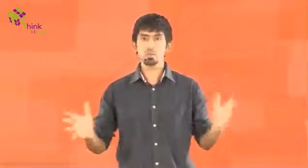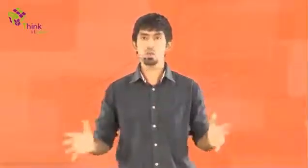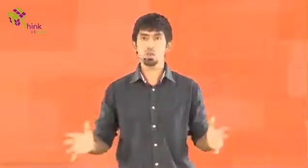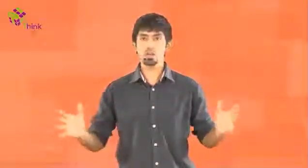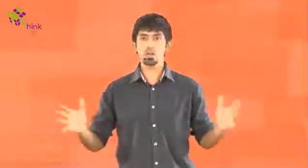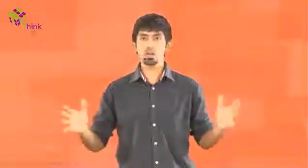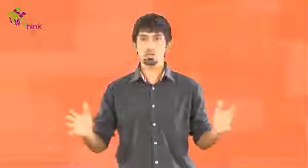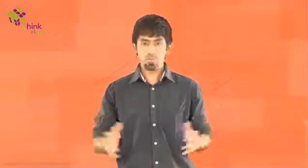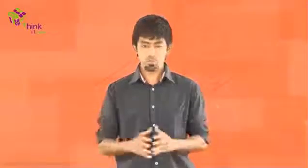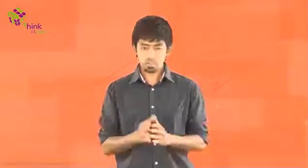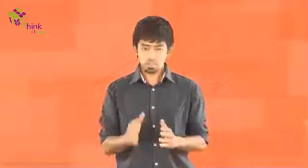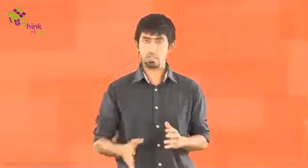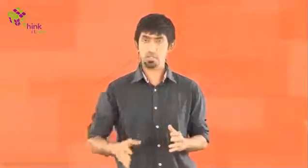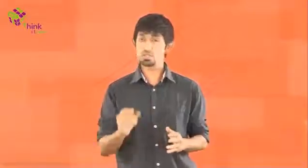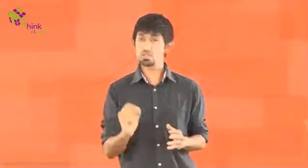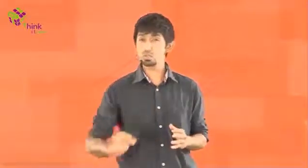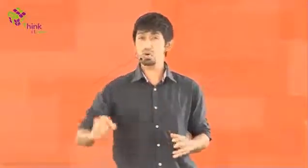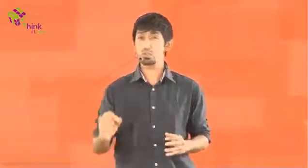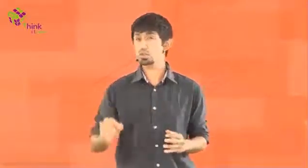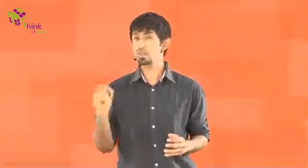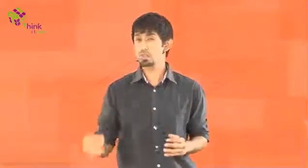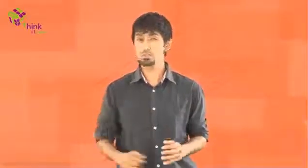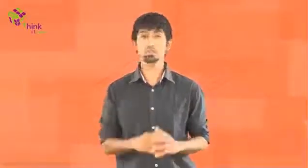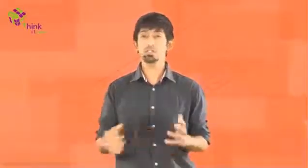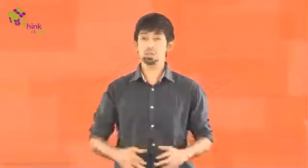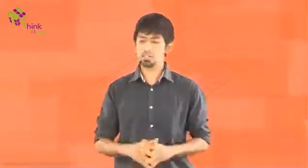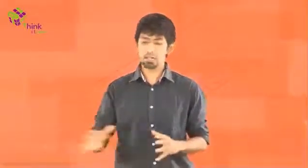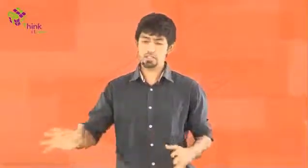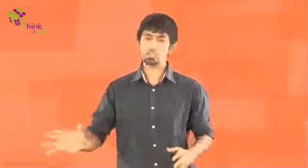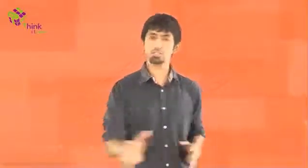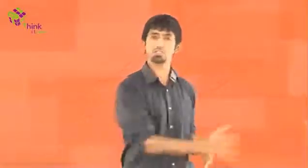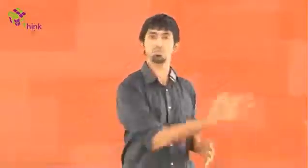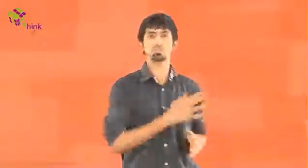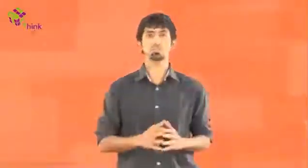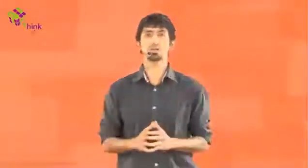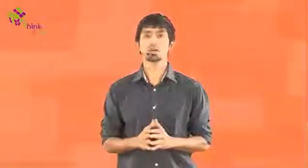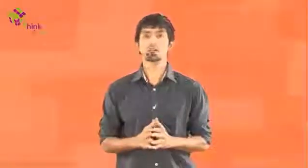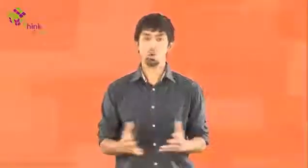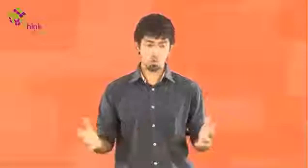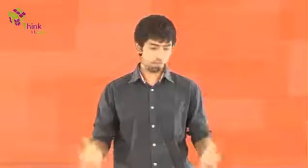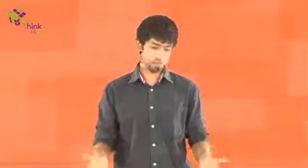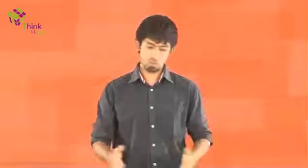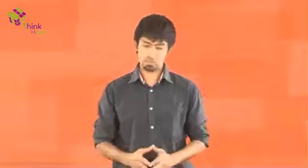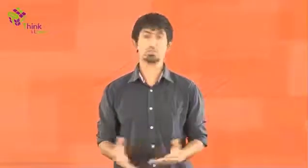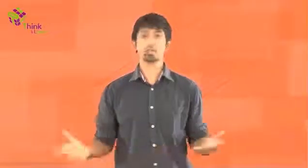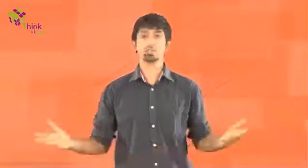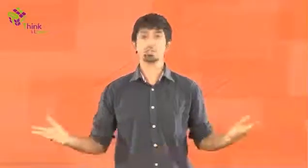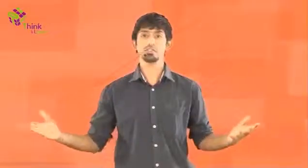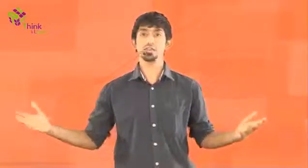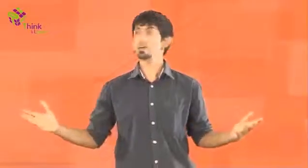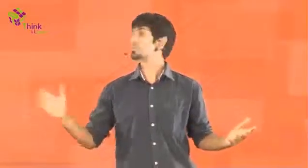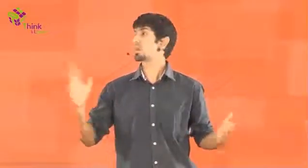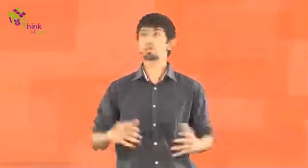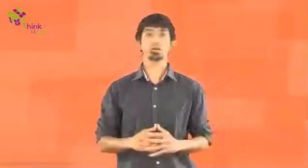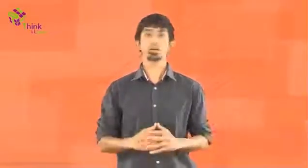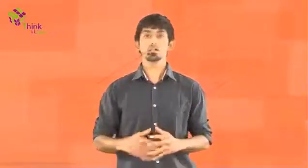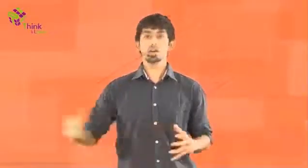in into the world to be able to see it in its true amount of detail because otherwise the eye is just going to smudge over and just show us flat surfaces,